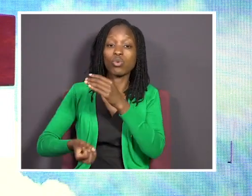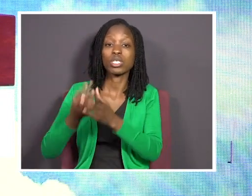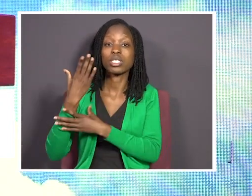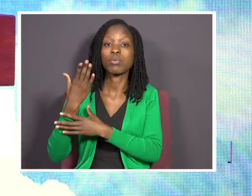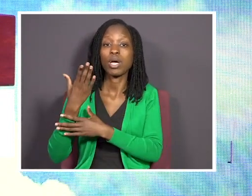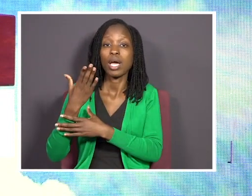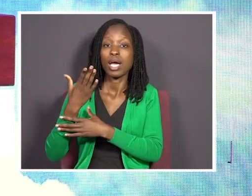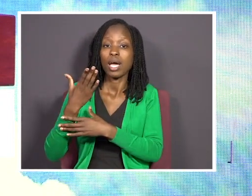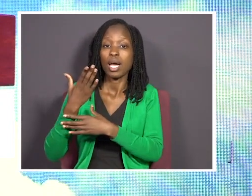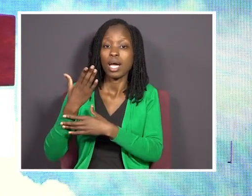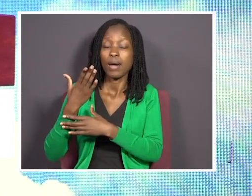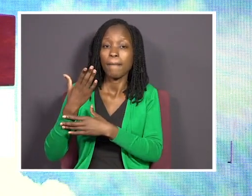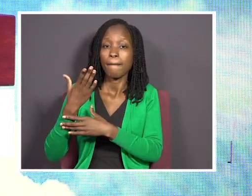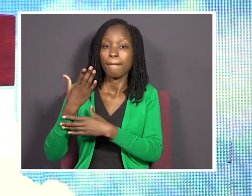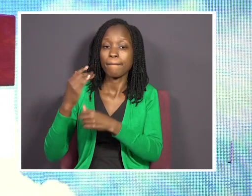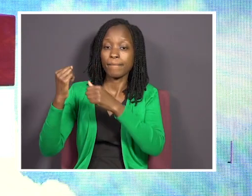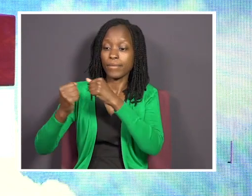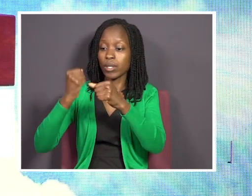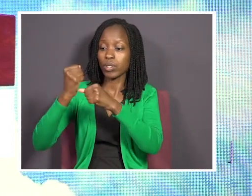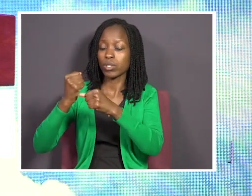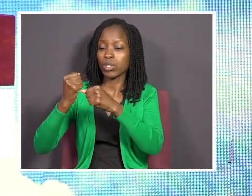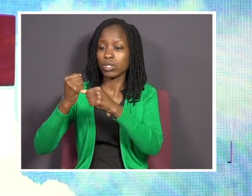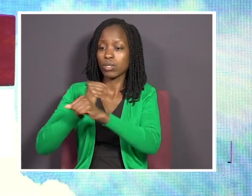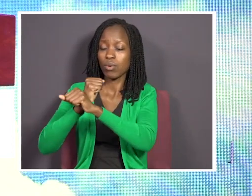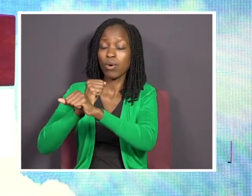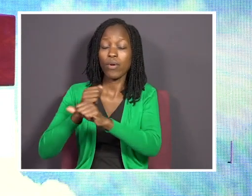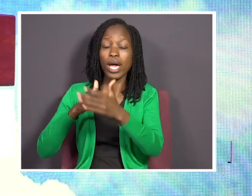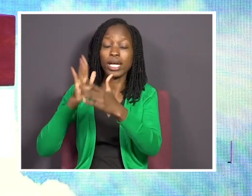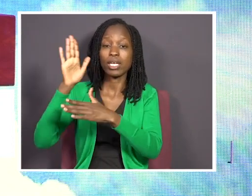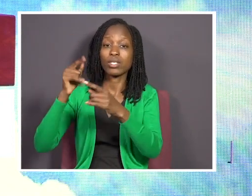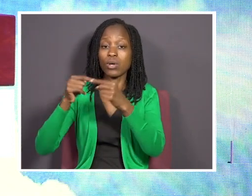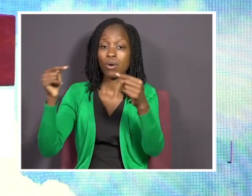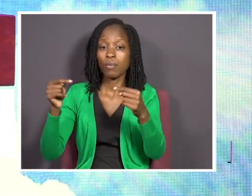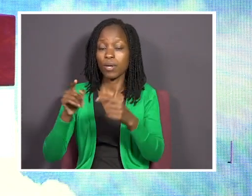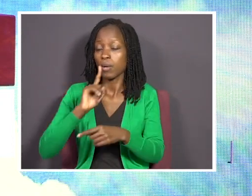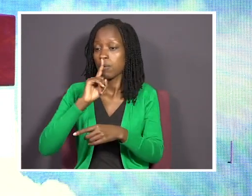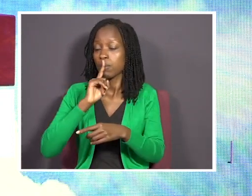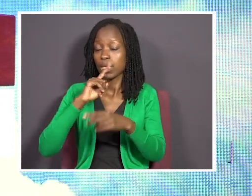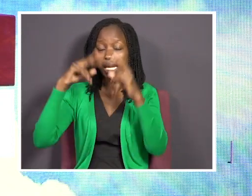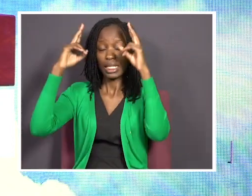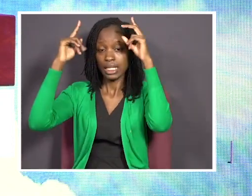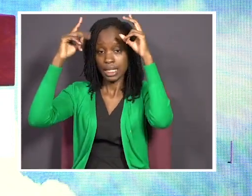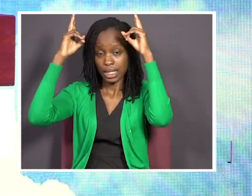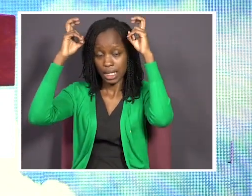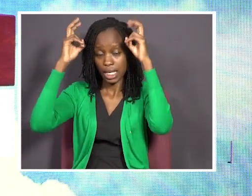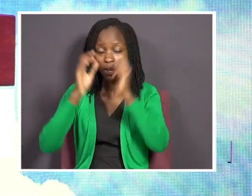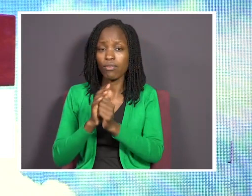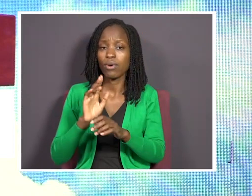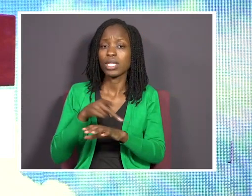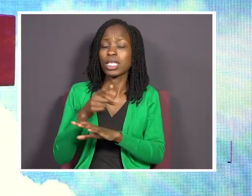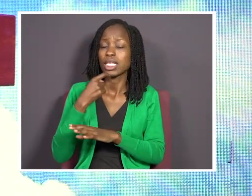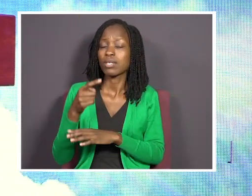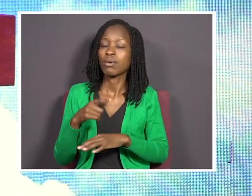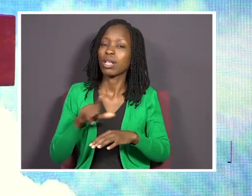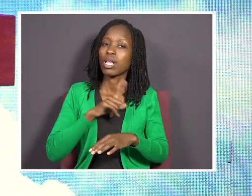a stronghold against your enemies to silence the foe and the avenger." The psalmist is saying,